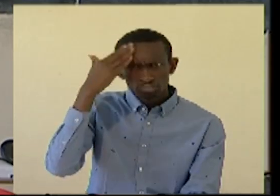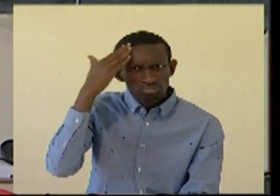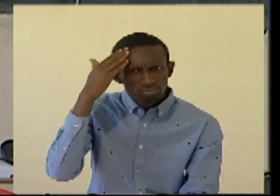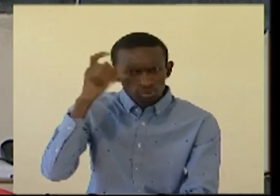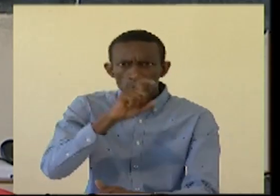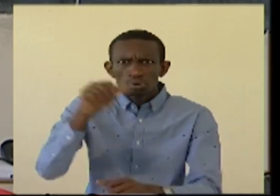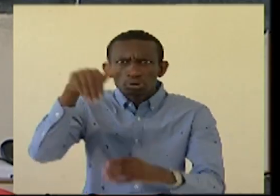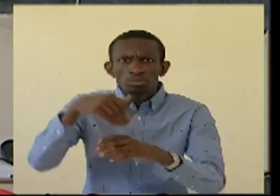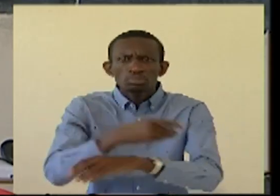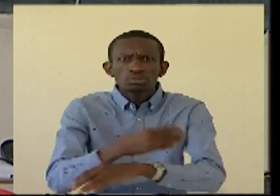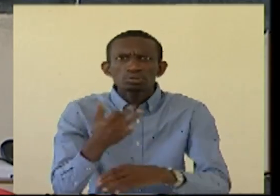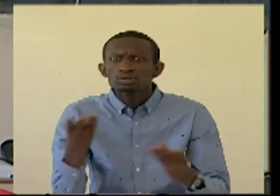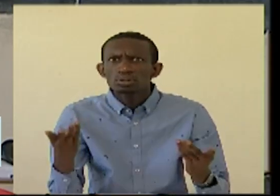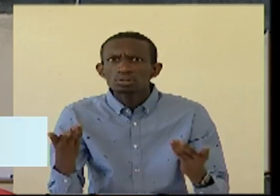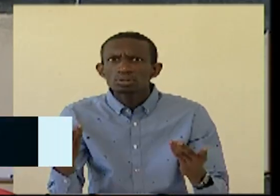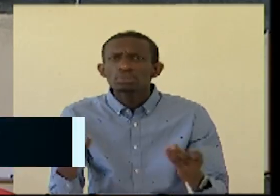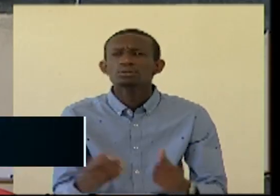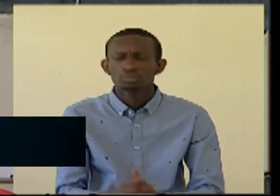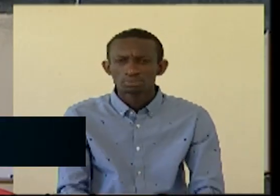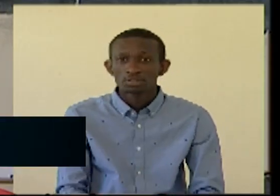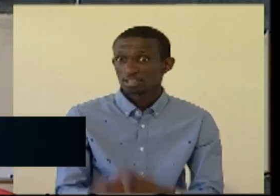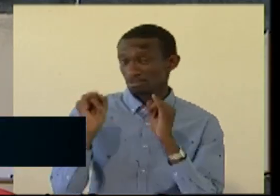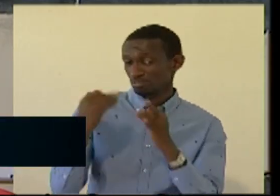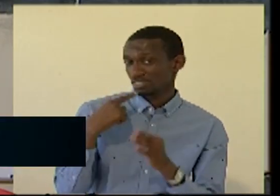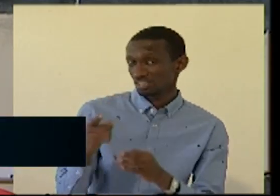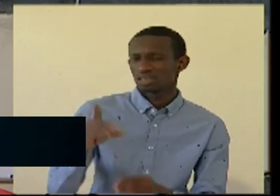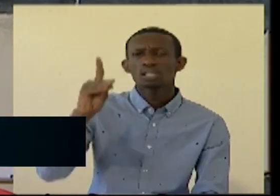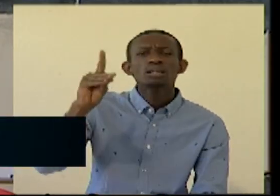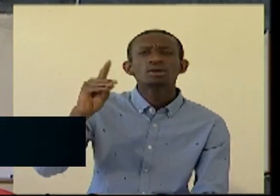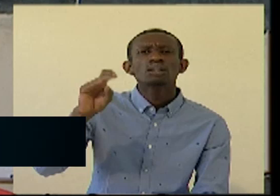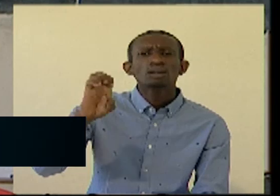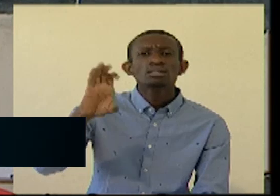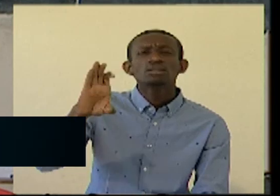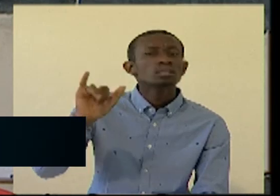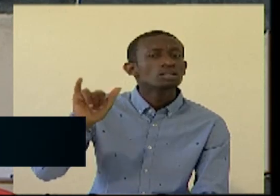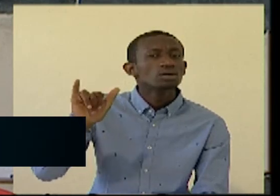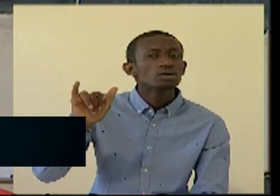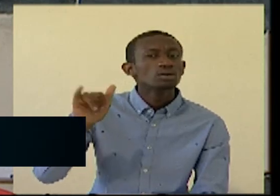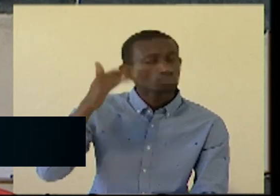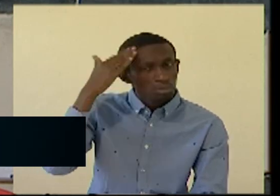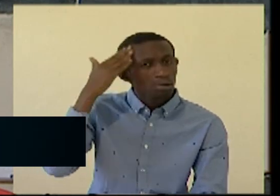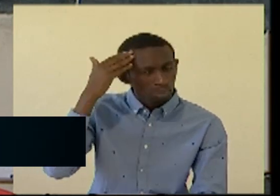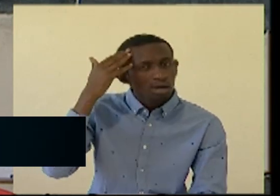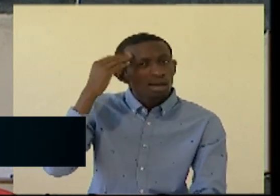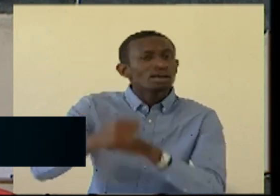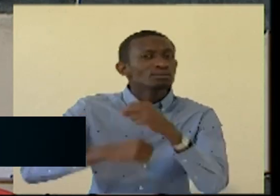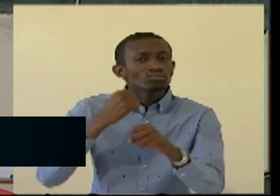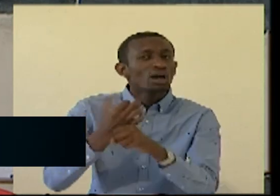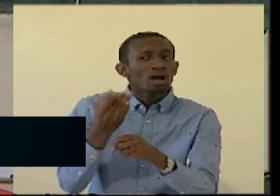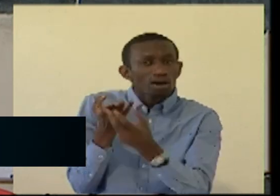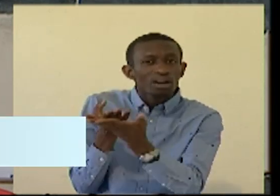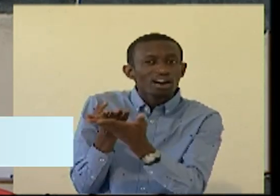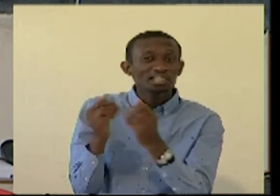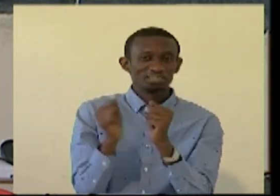week. When we say a decade, you immediately understand the number of years